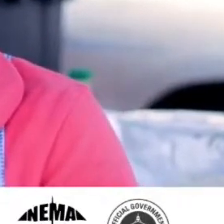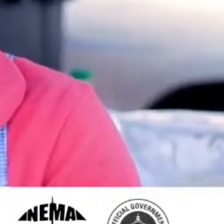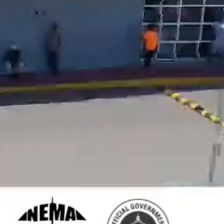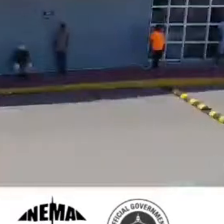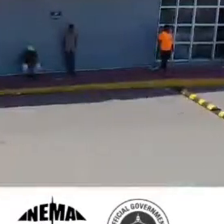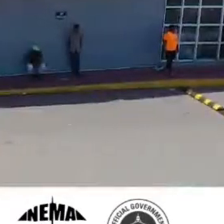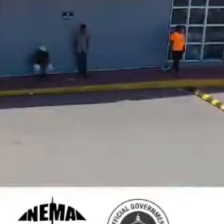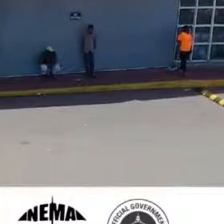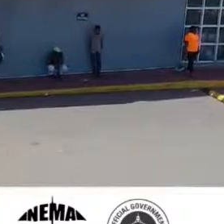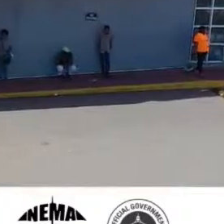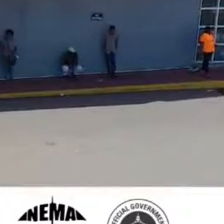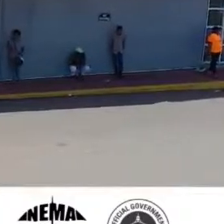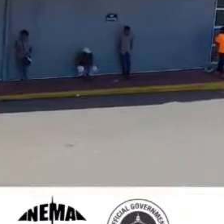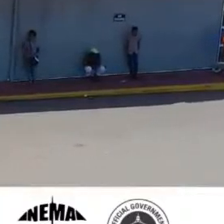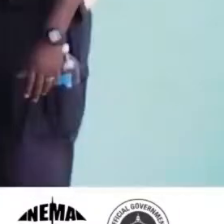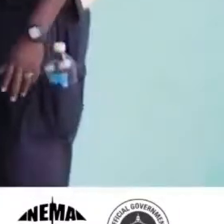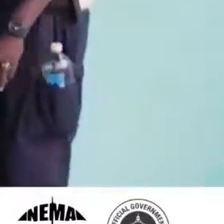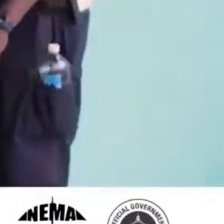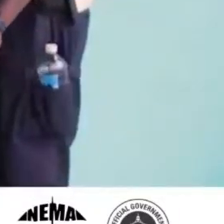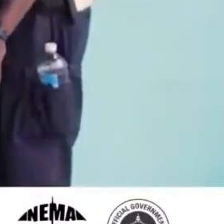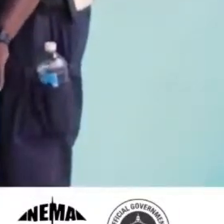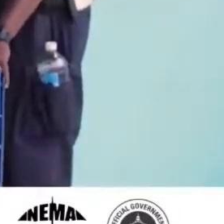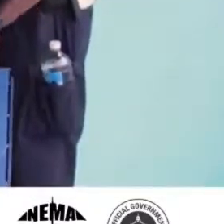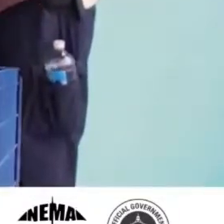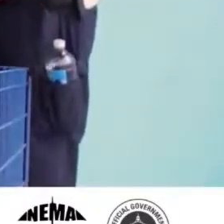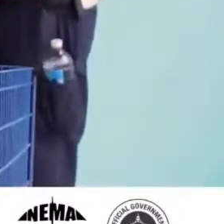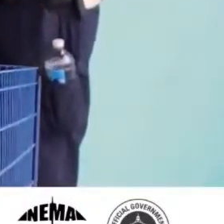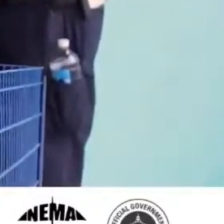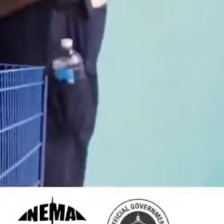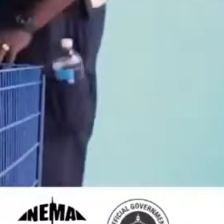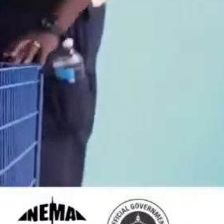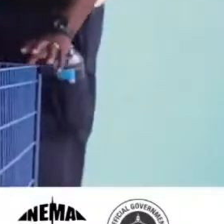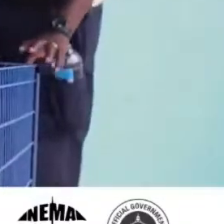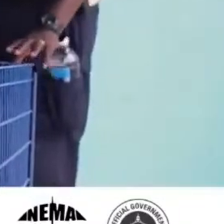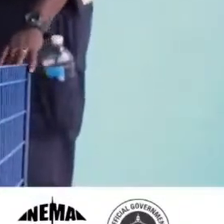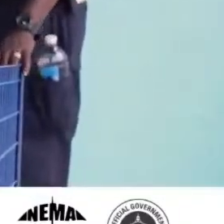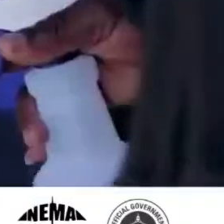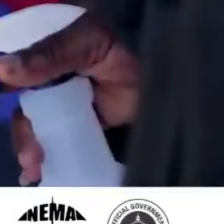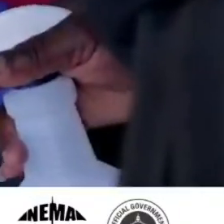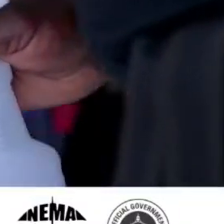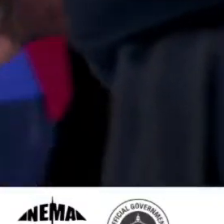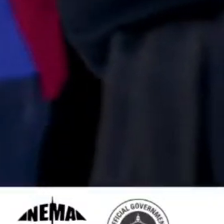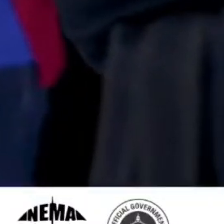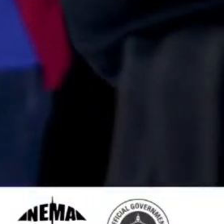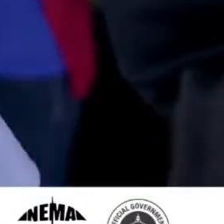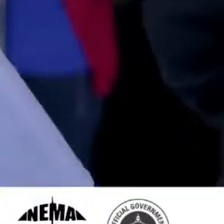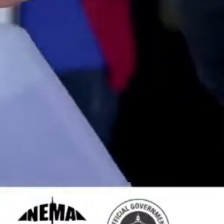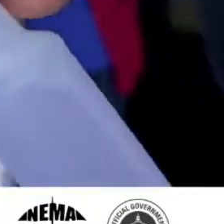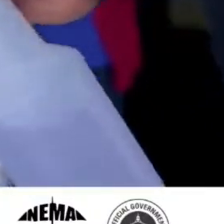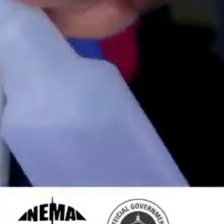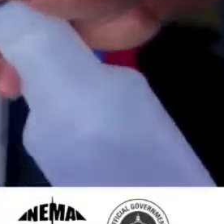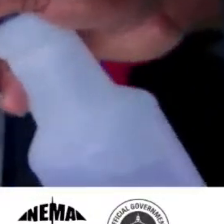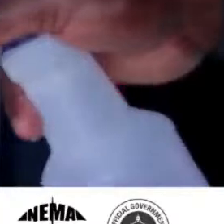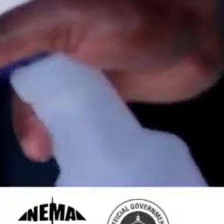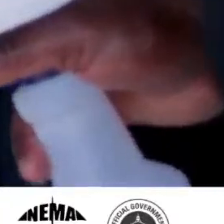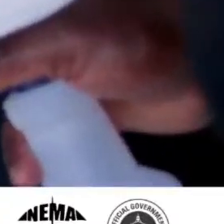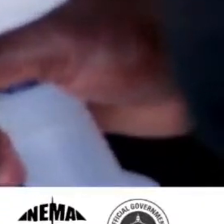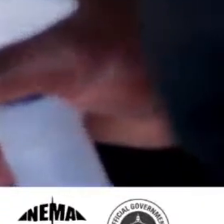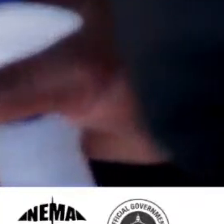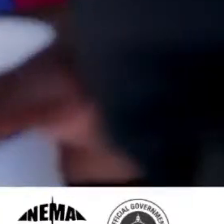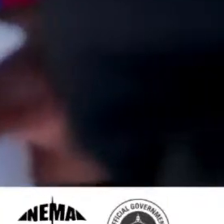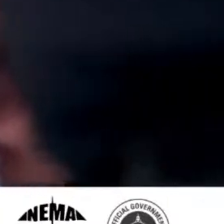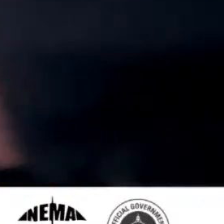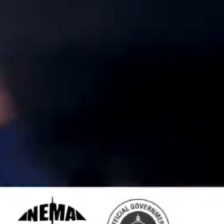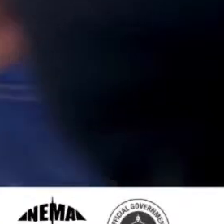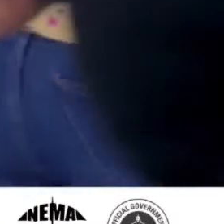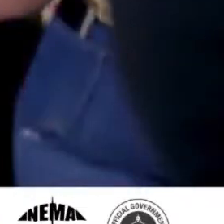another. Each supermarket where I attend, and even in the pharmacy, they're cooperating very well, and it's a good thing that they're